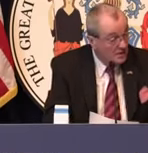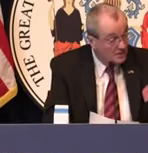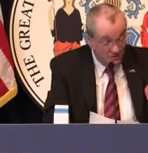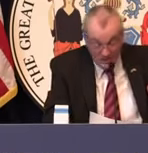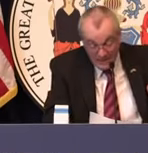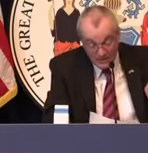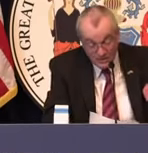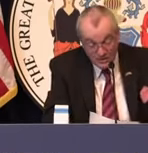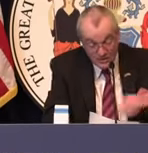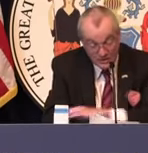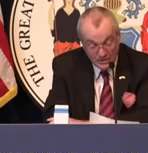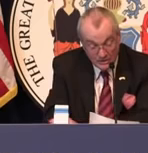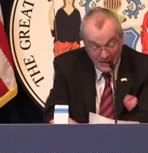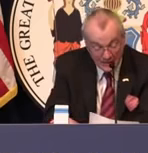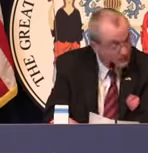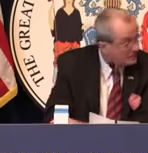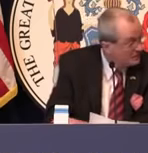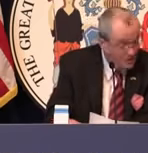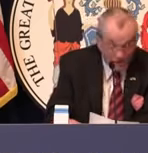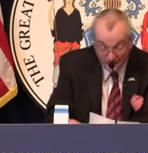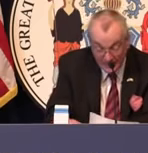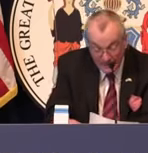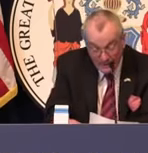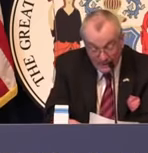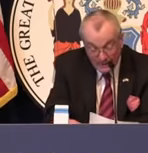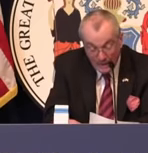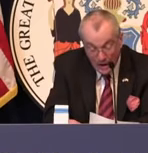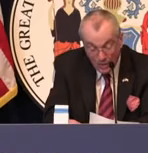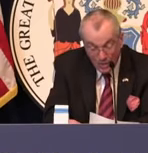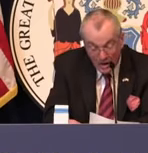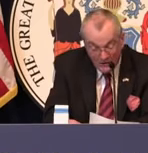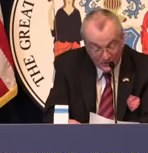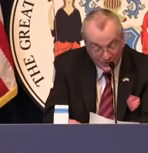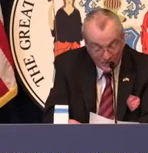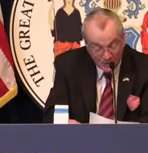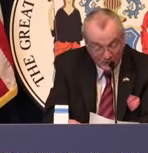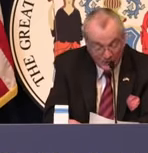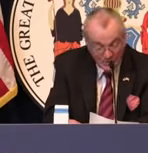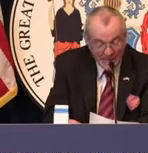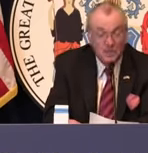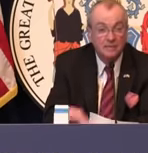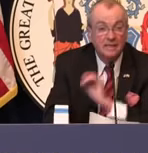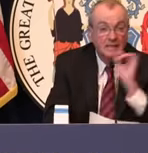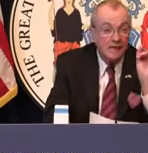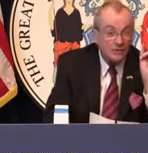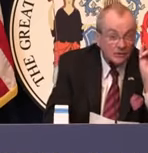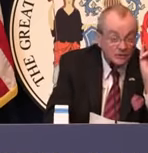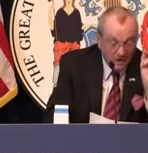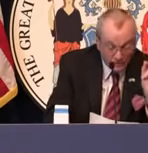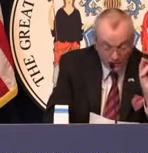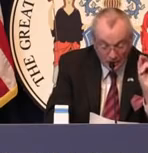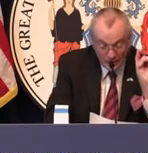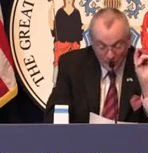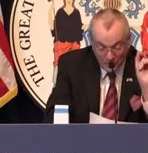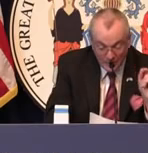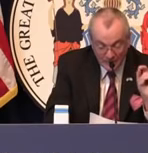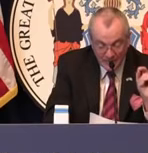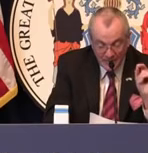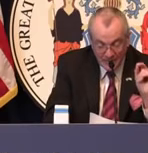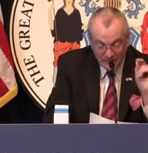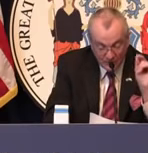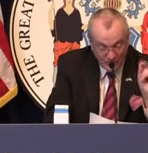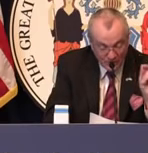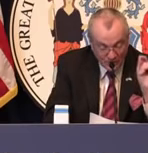just as we have utilized, which is under Pat's leadership, our Office of Emergency Management as a central point